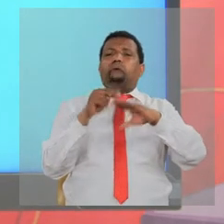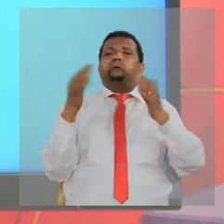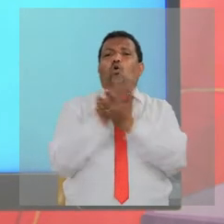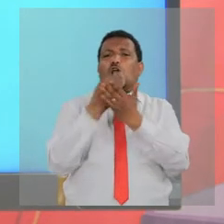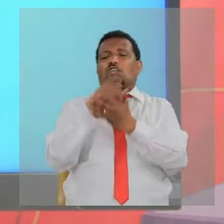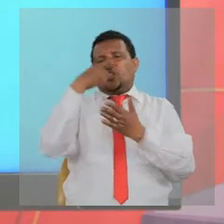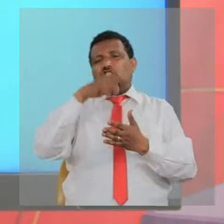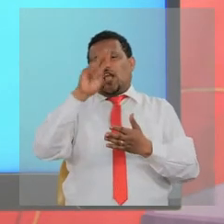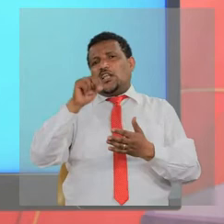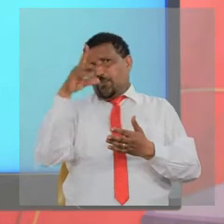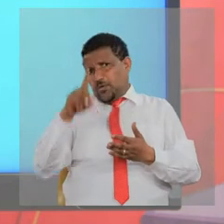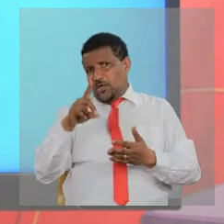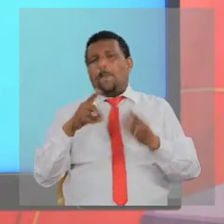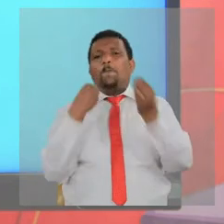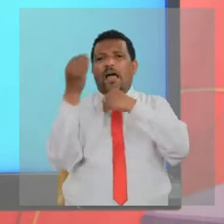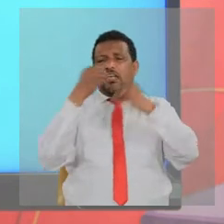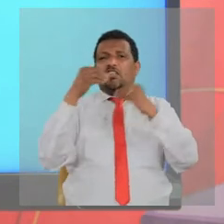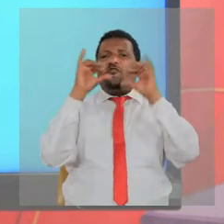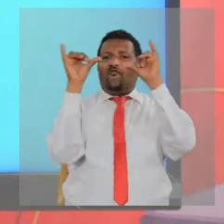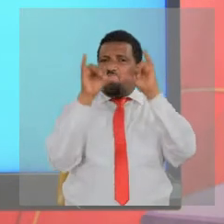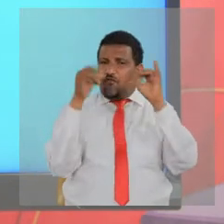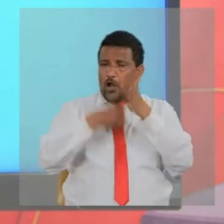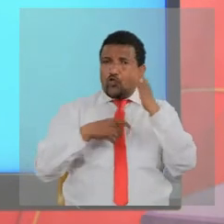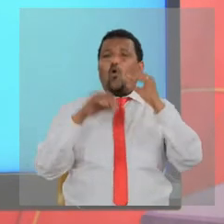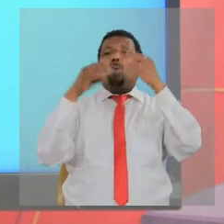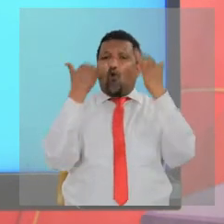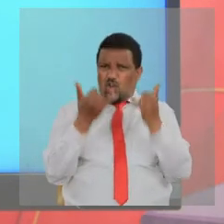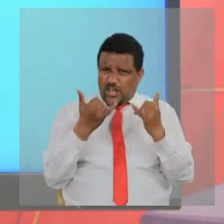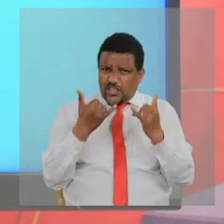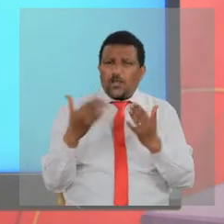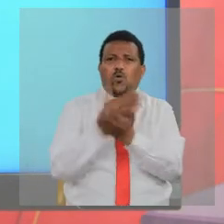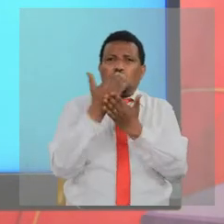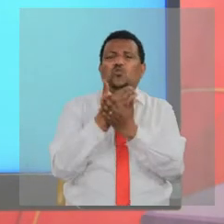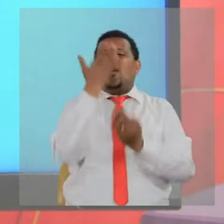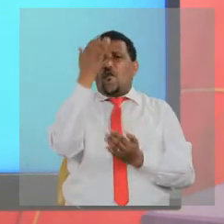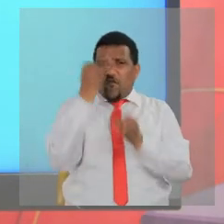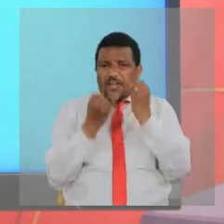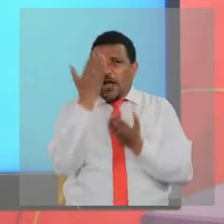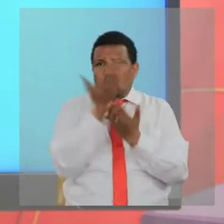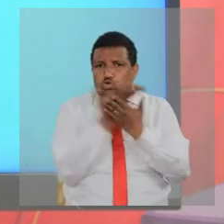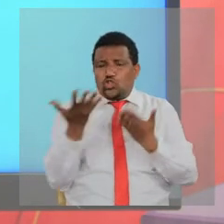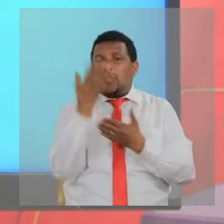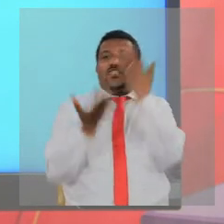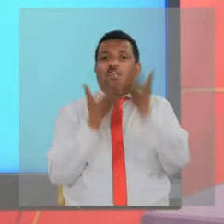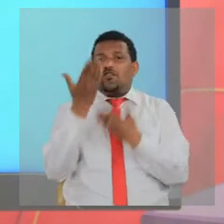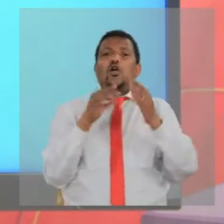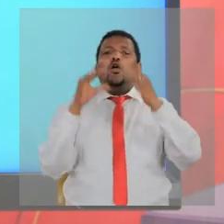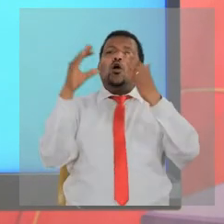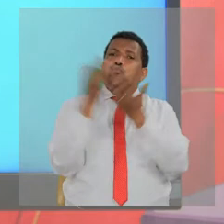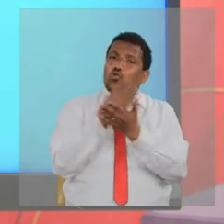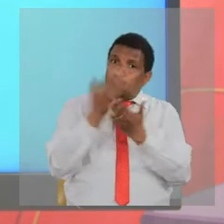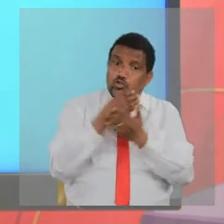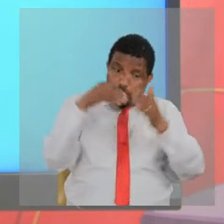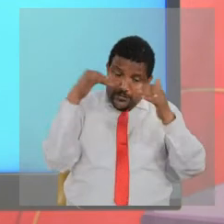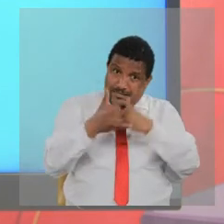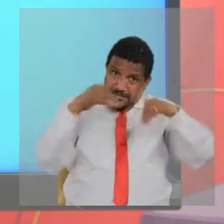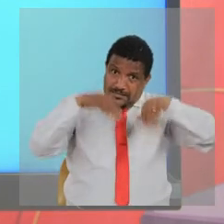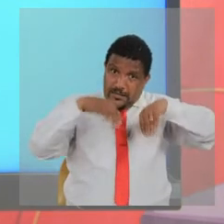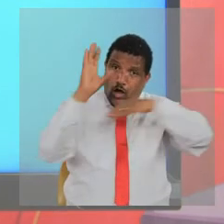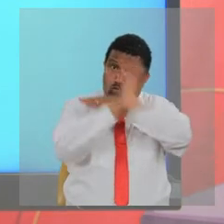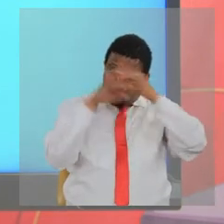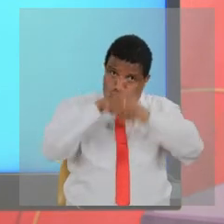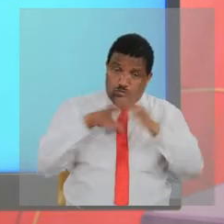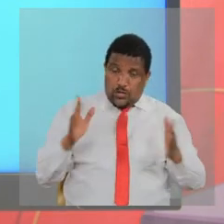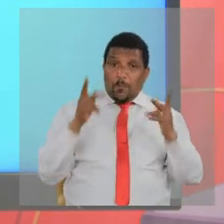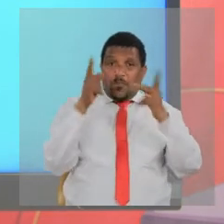GNP is a measure of the market value of all currently produced final goods and services produced by domestic residents' resources, irrespective